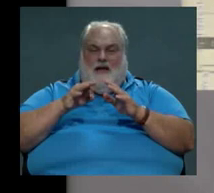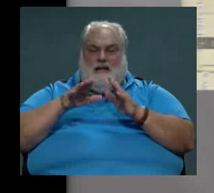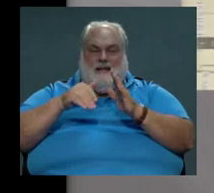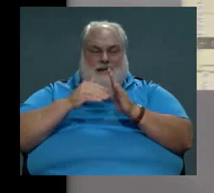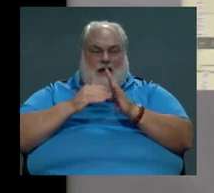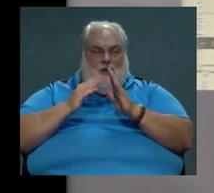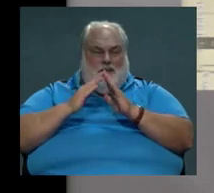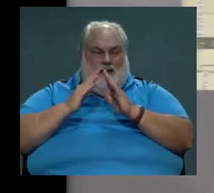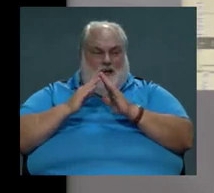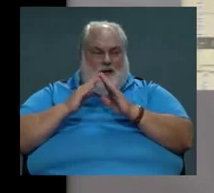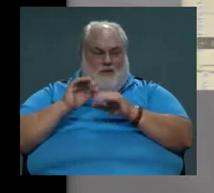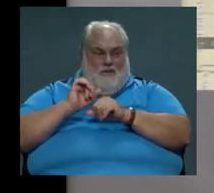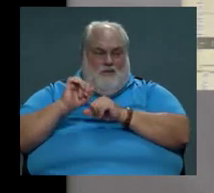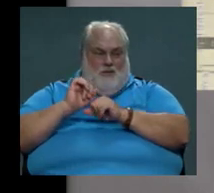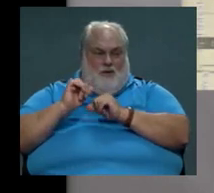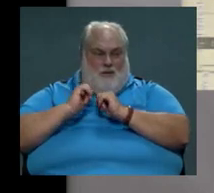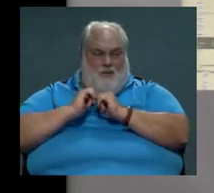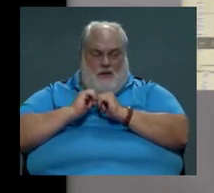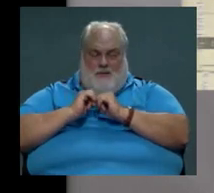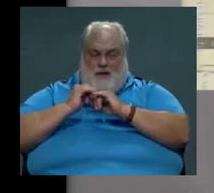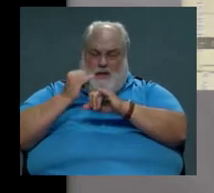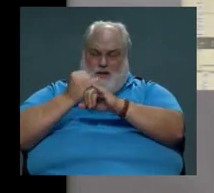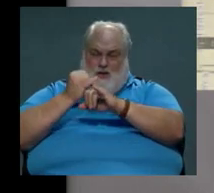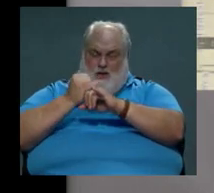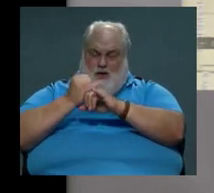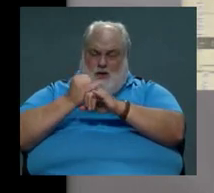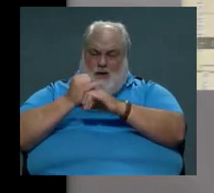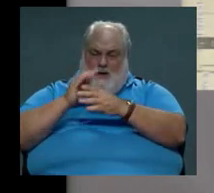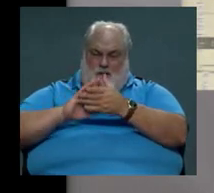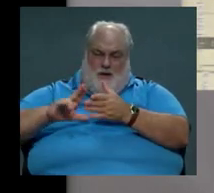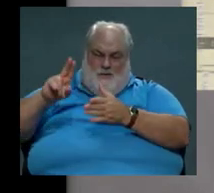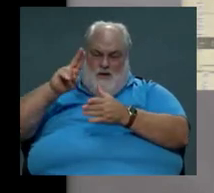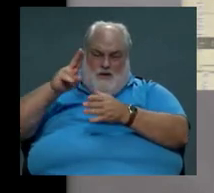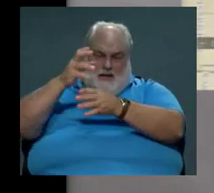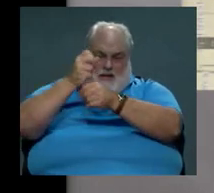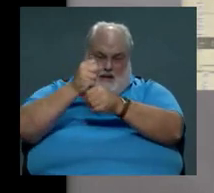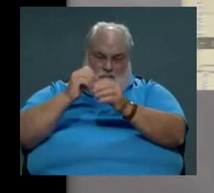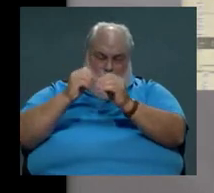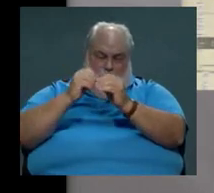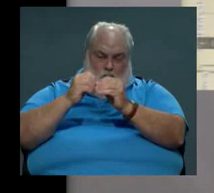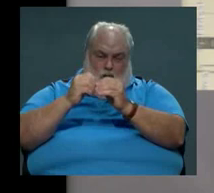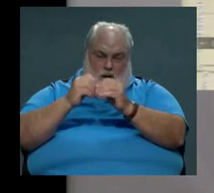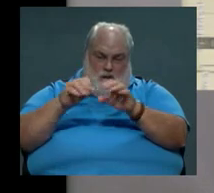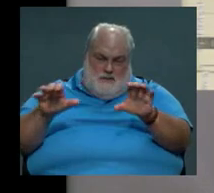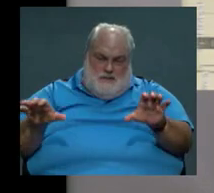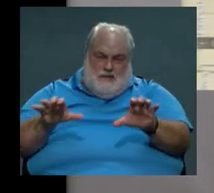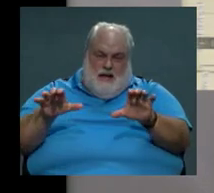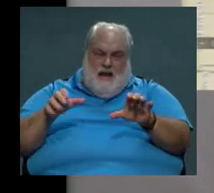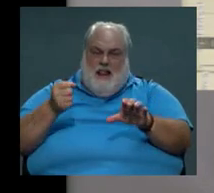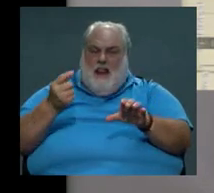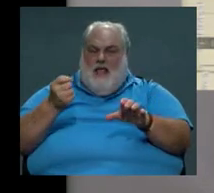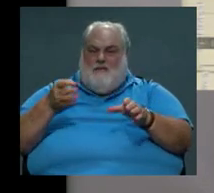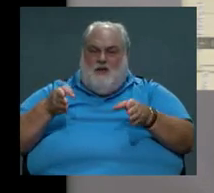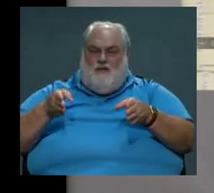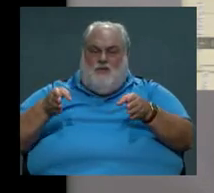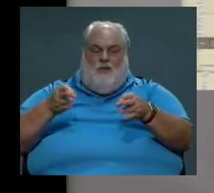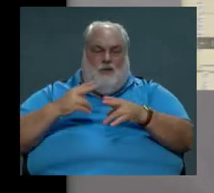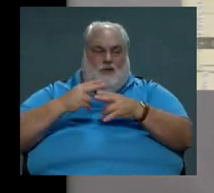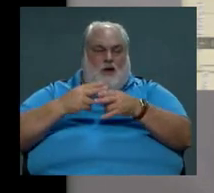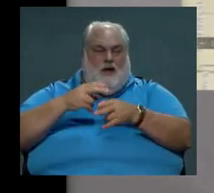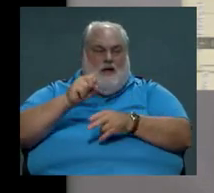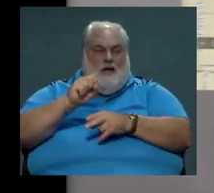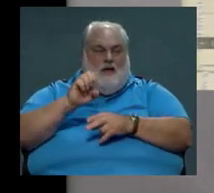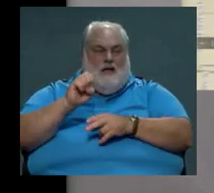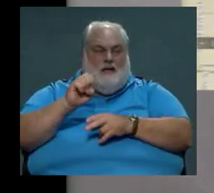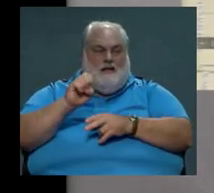but we're working with an institution of higher learning to hopefully get a lot more done. 11th Street was named Sevier at one point